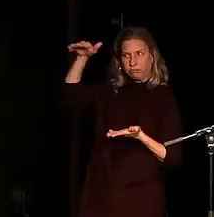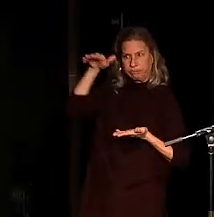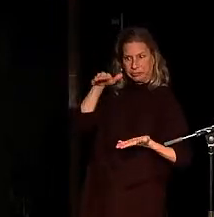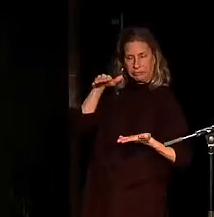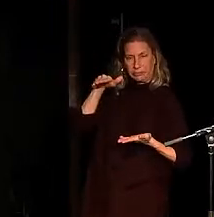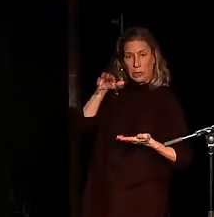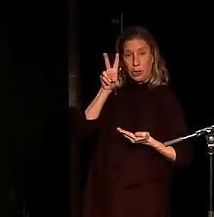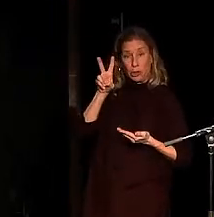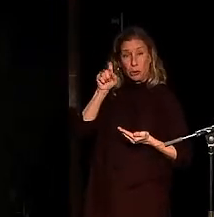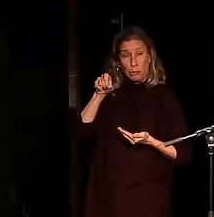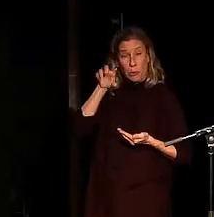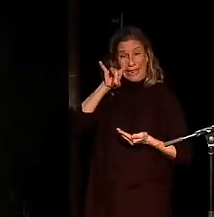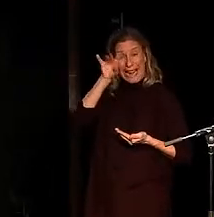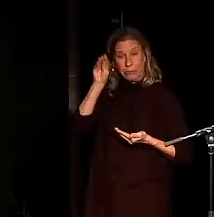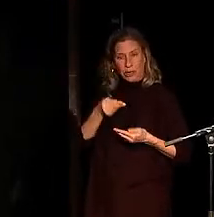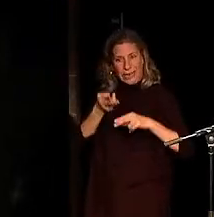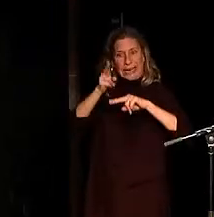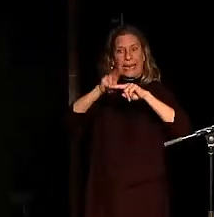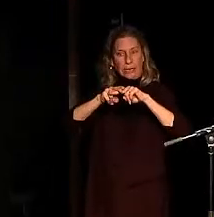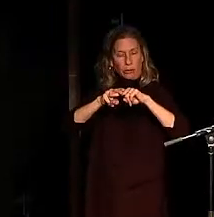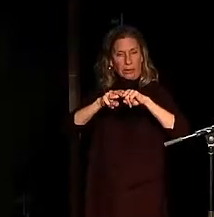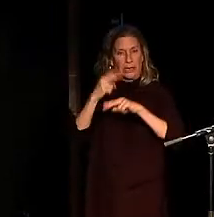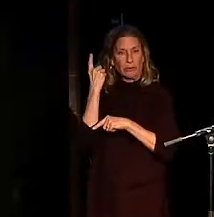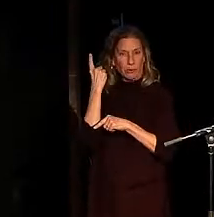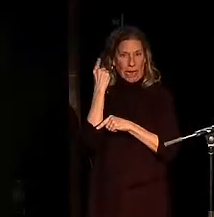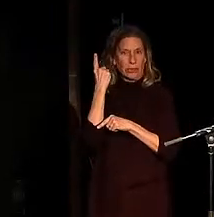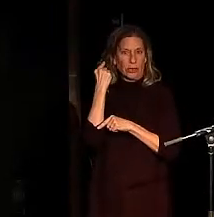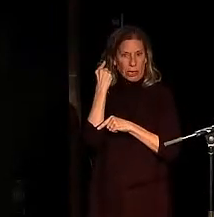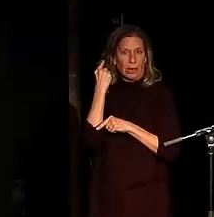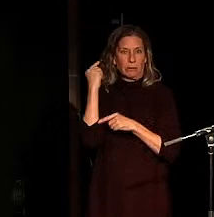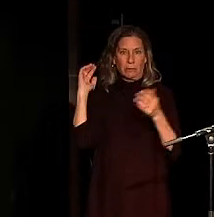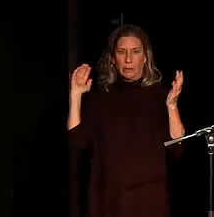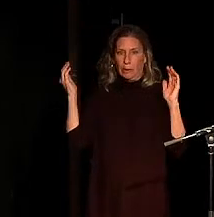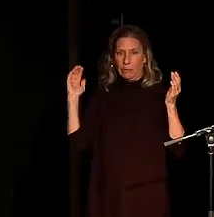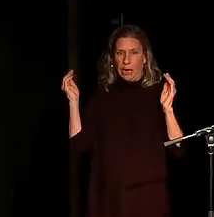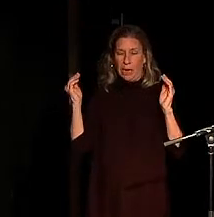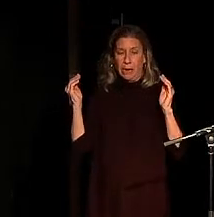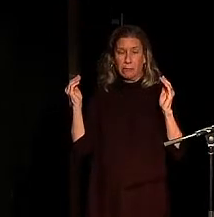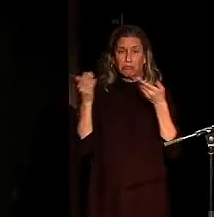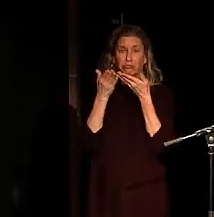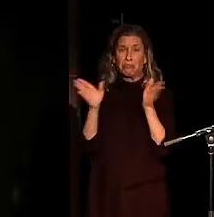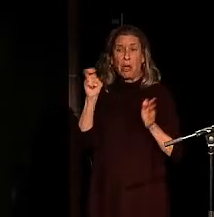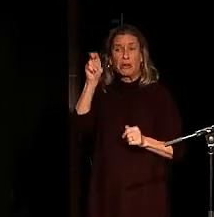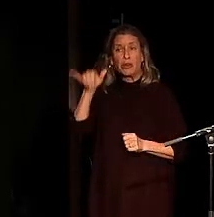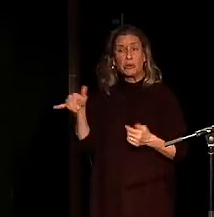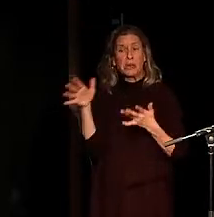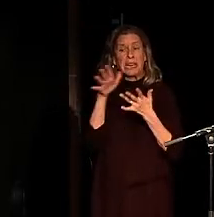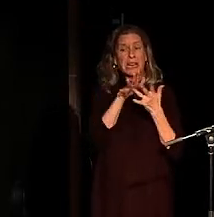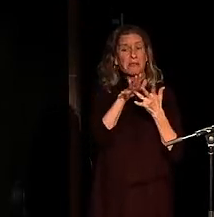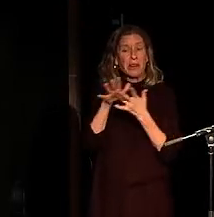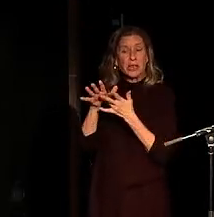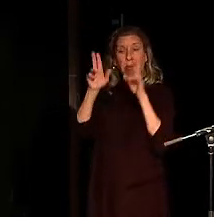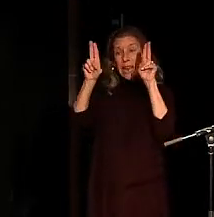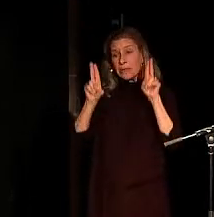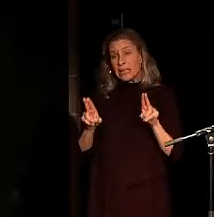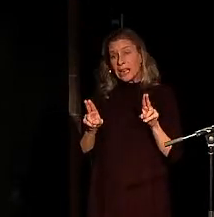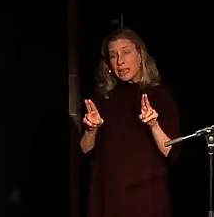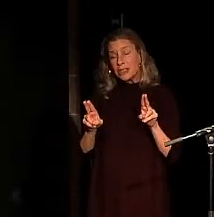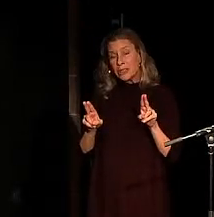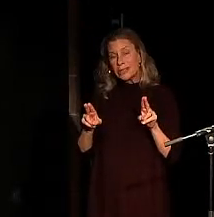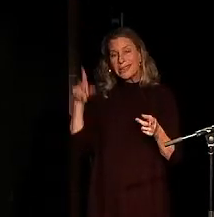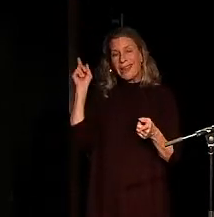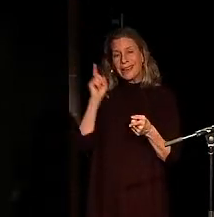is a 2.8% increase from where we were last year. Overall, CUNY freshman applications are down